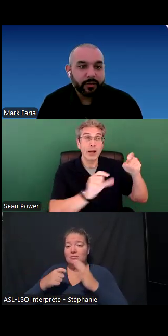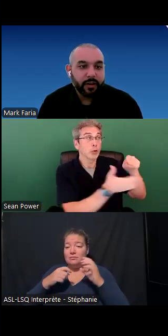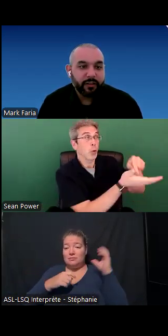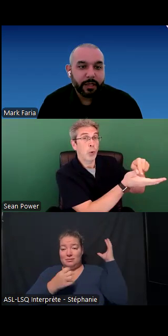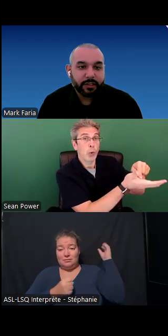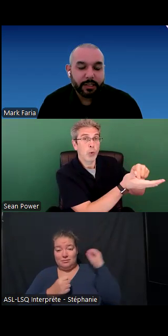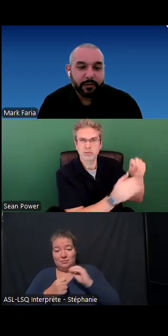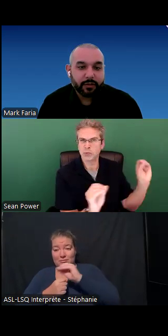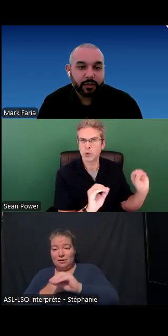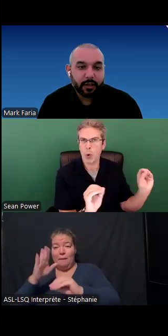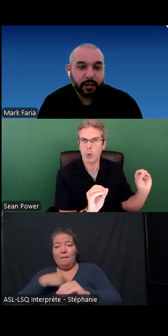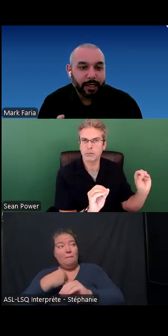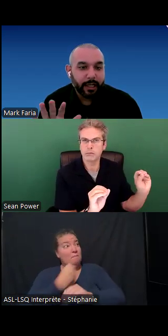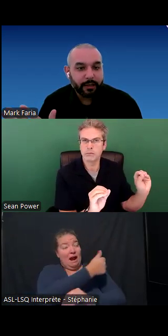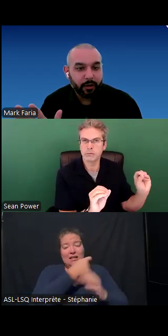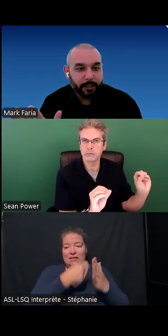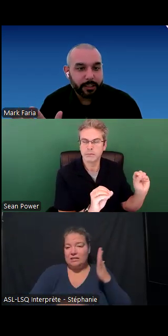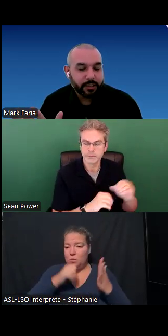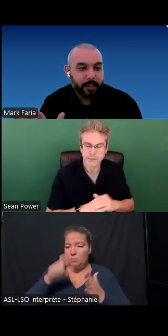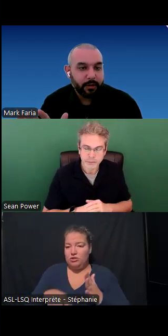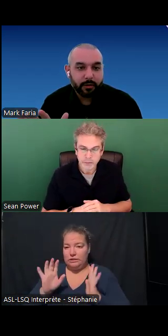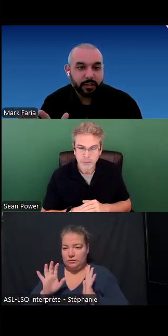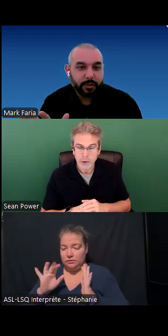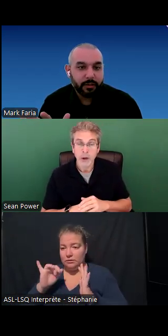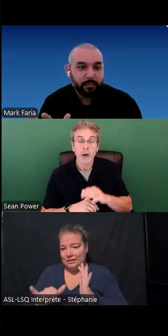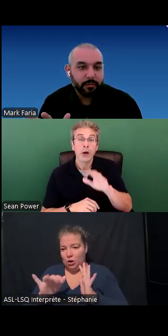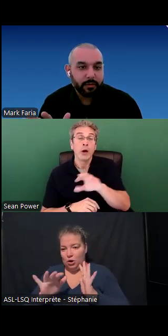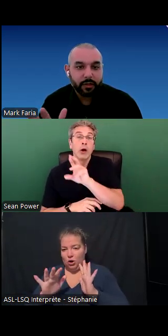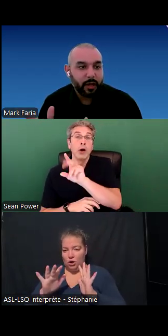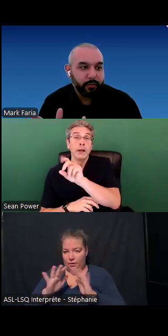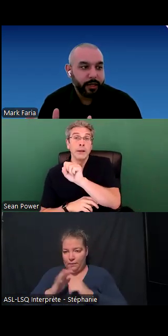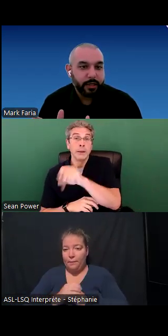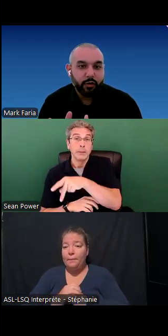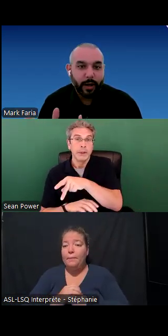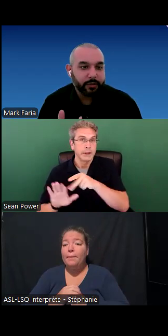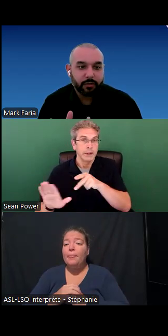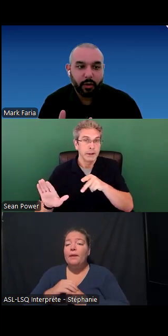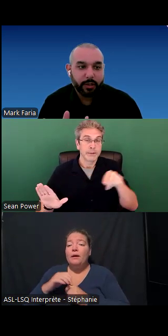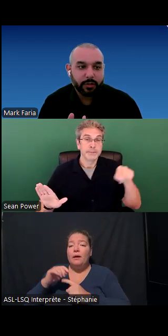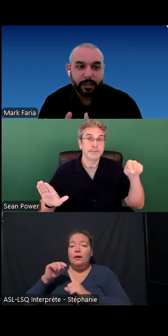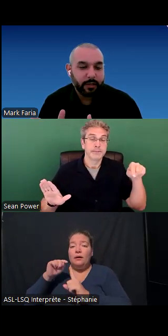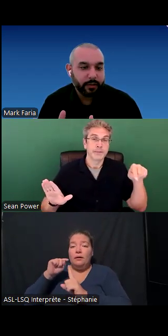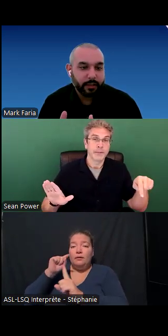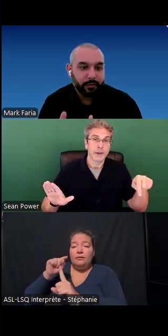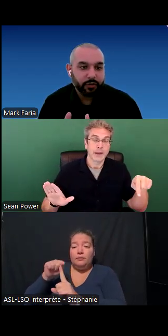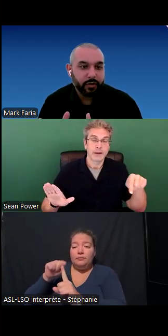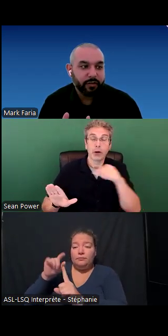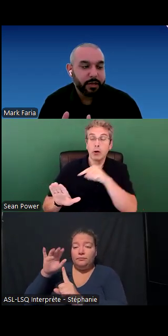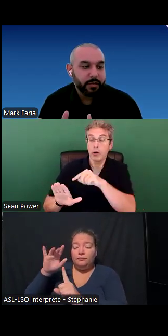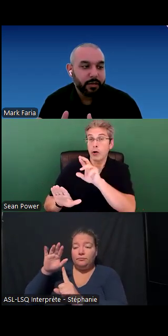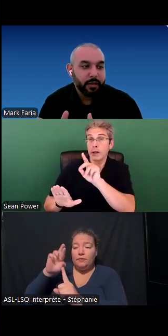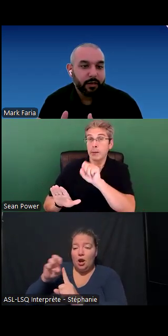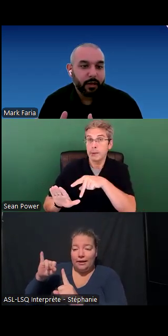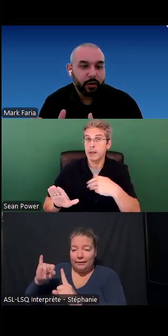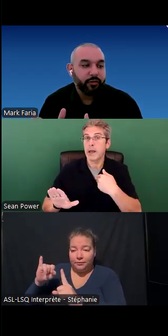In terms of government incentives, unlike the RDSP, the RSP does not provide any grants or bonds or anything like that. There's no